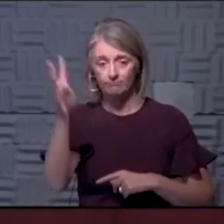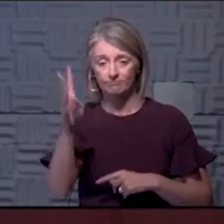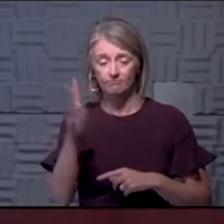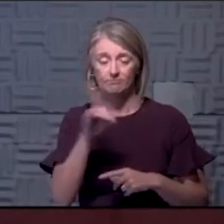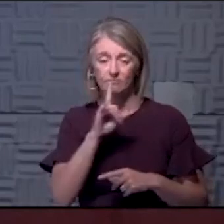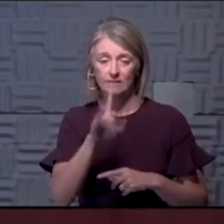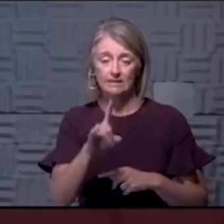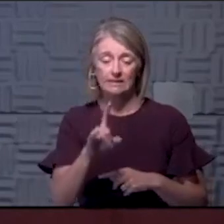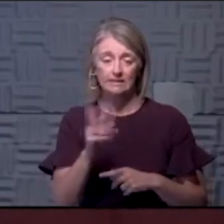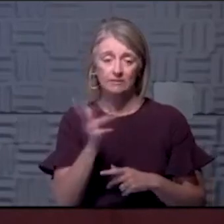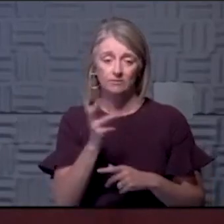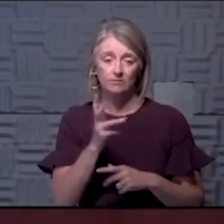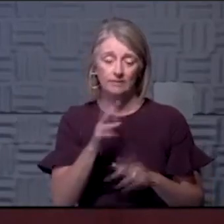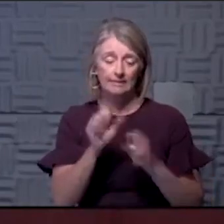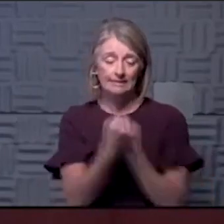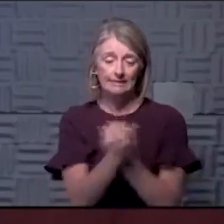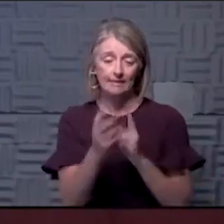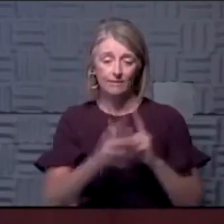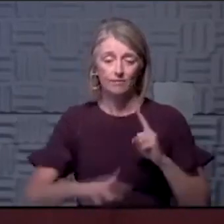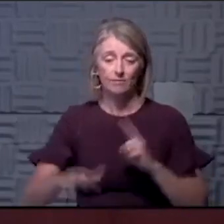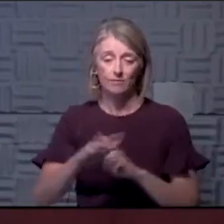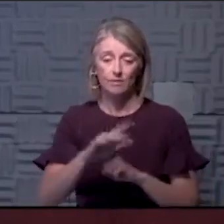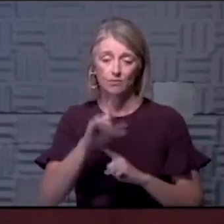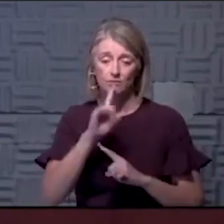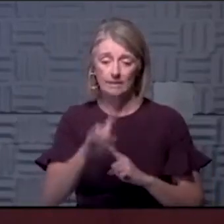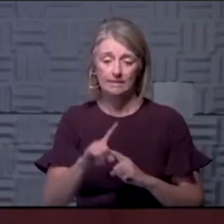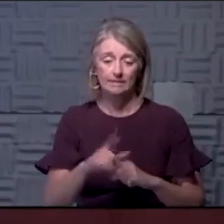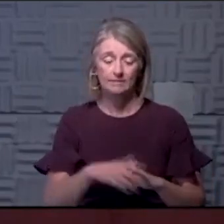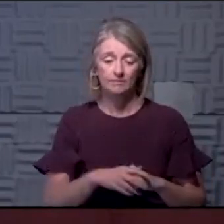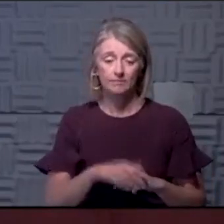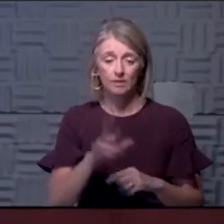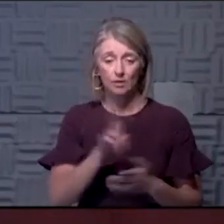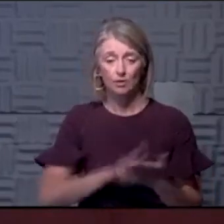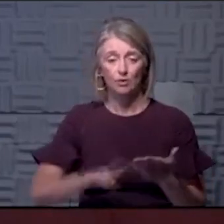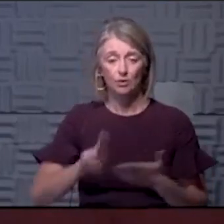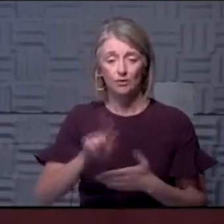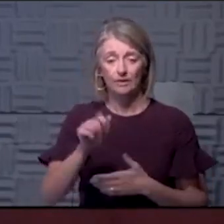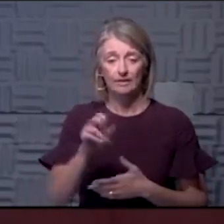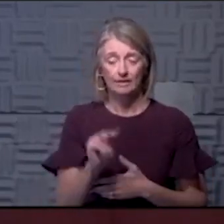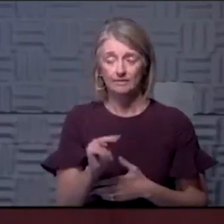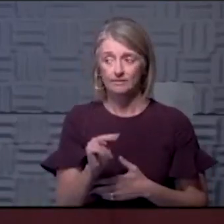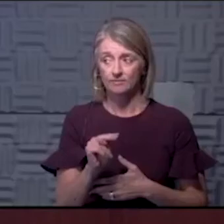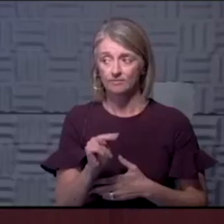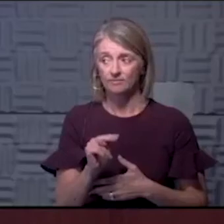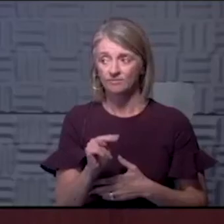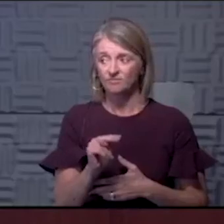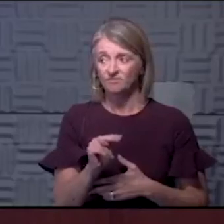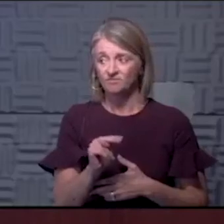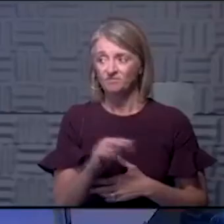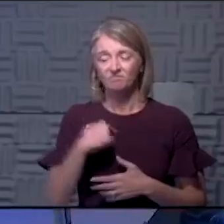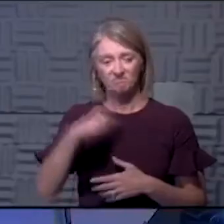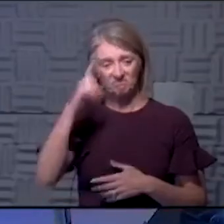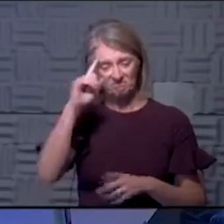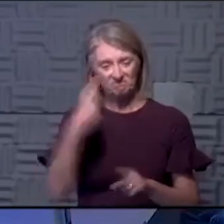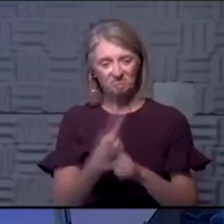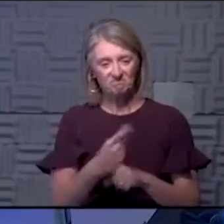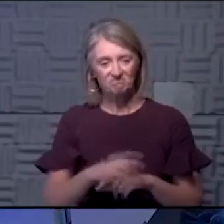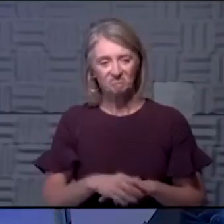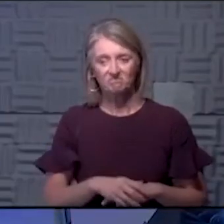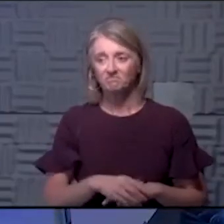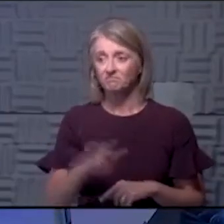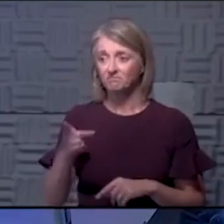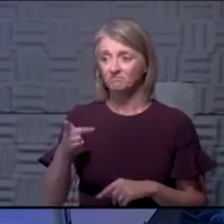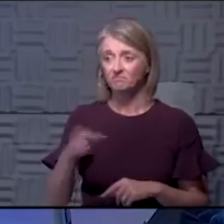think, as safe an environment as probably exists in America right now on a university campus. So yeah, I think it is exactly that. Yeah.